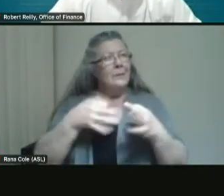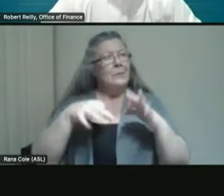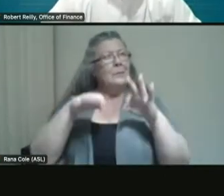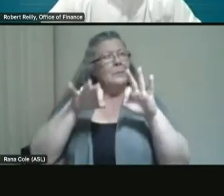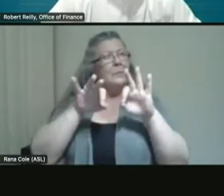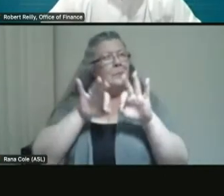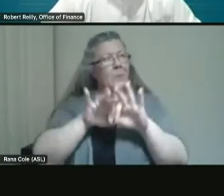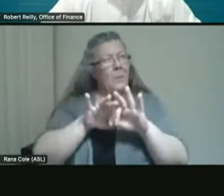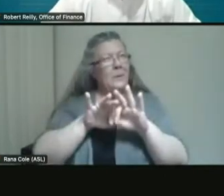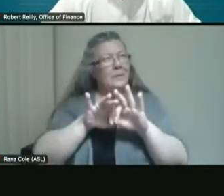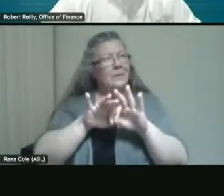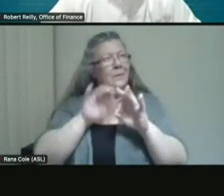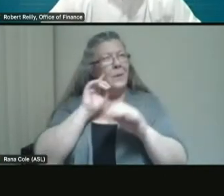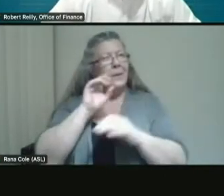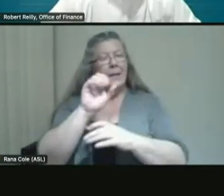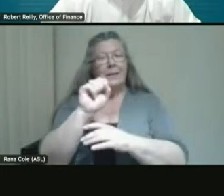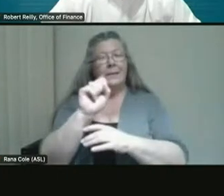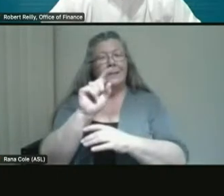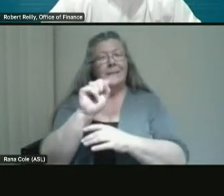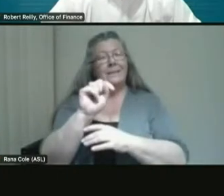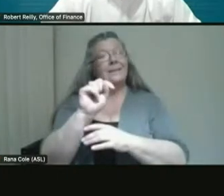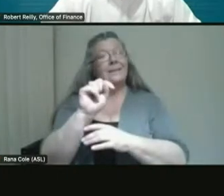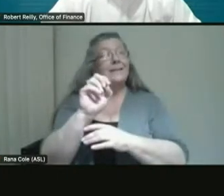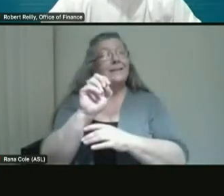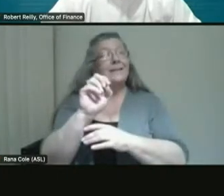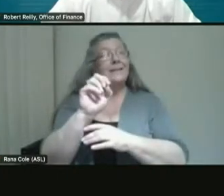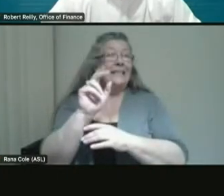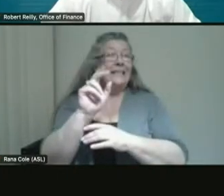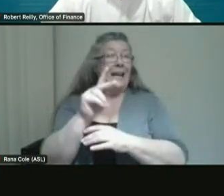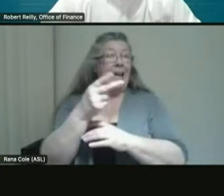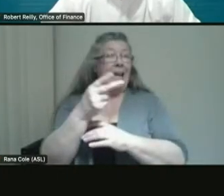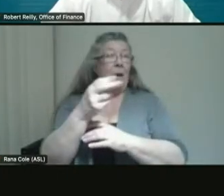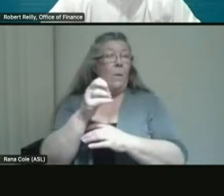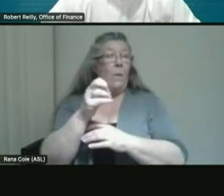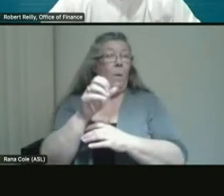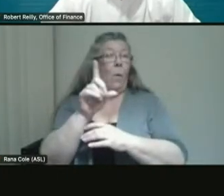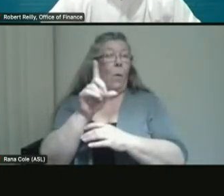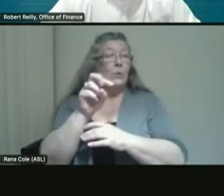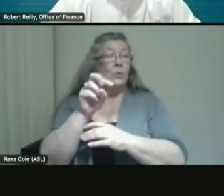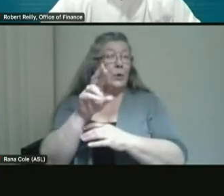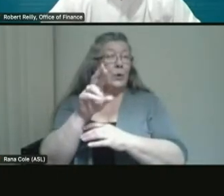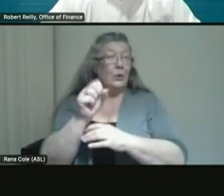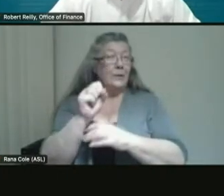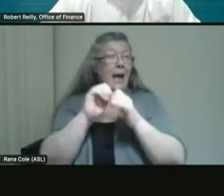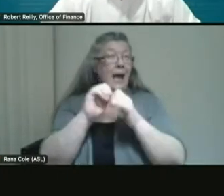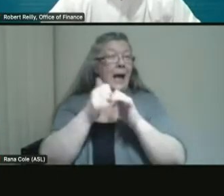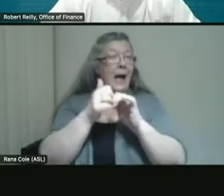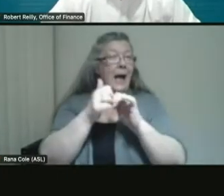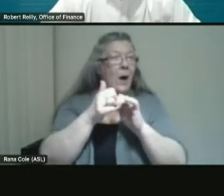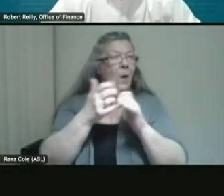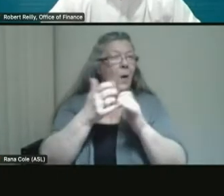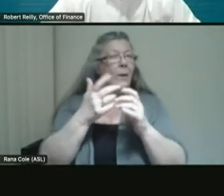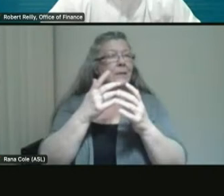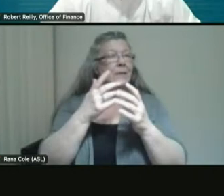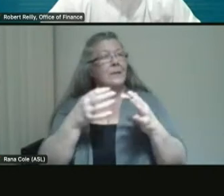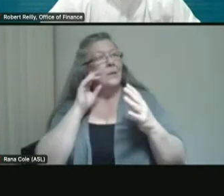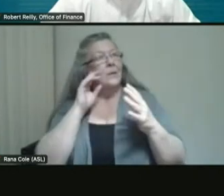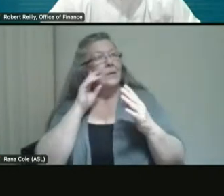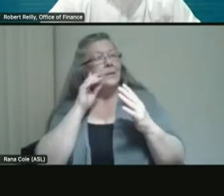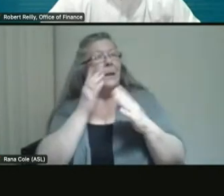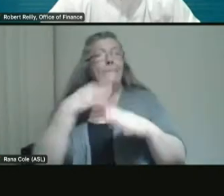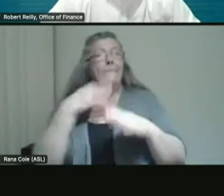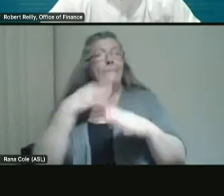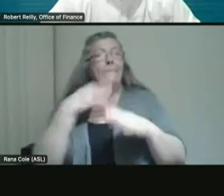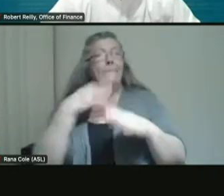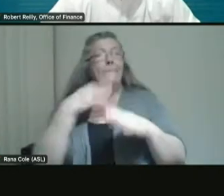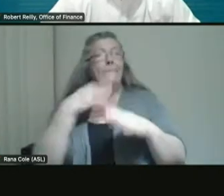need you. We need you to understand it. We need you to understand how it's helping your child and others in our school system. And then we benefit from it